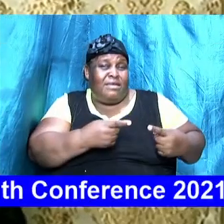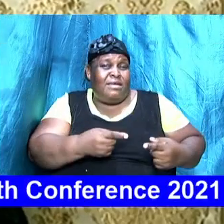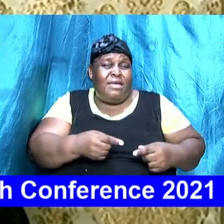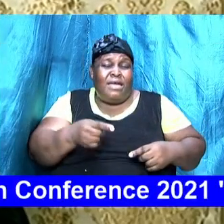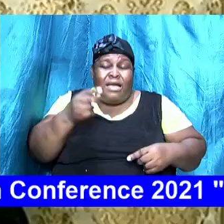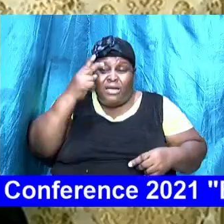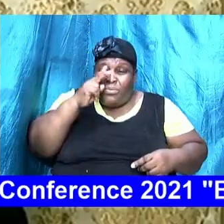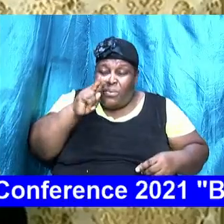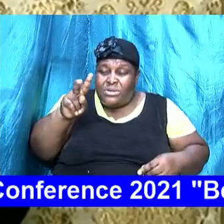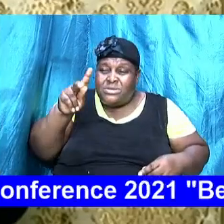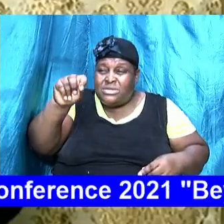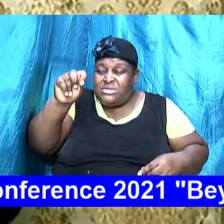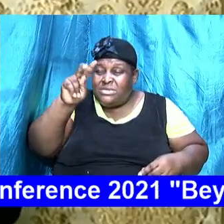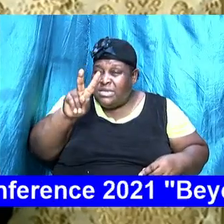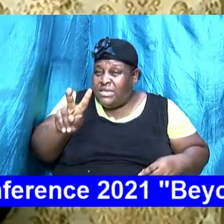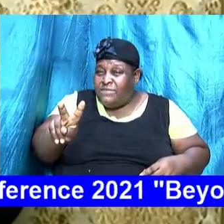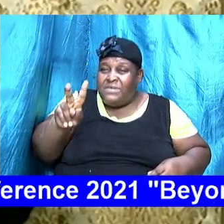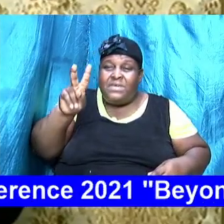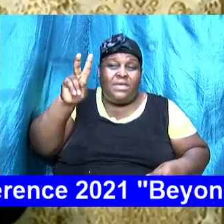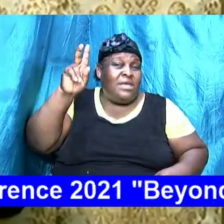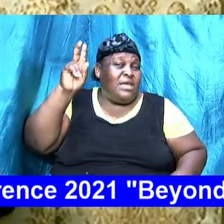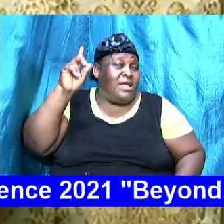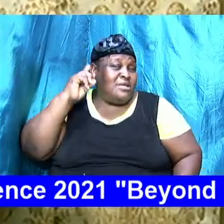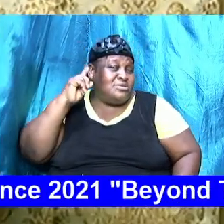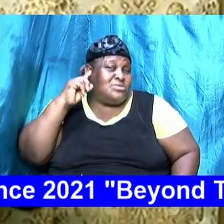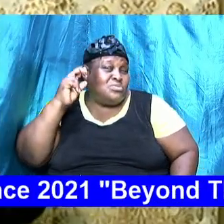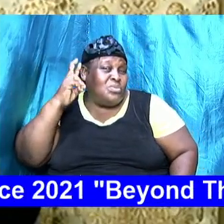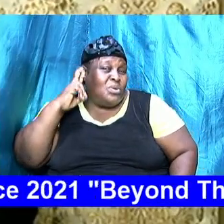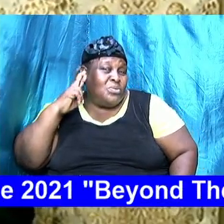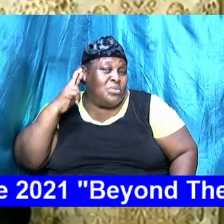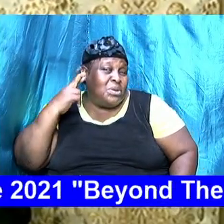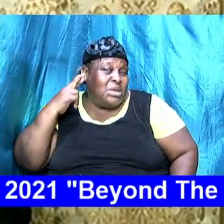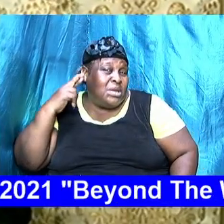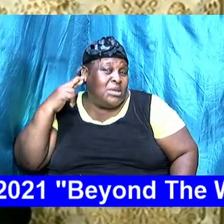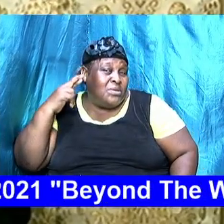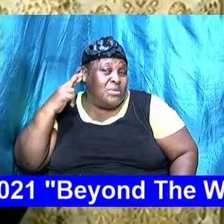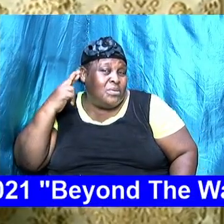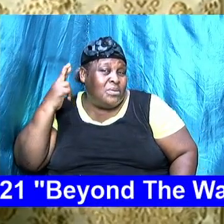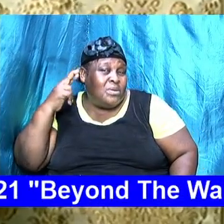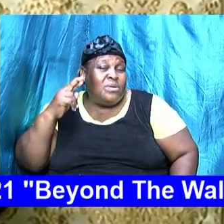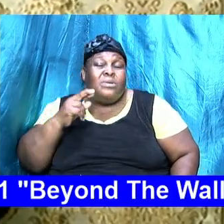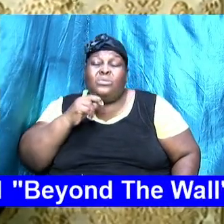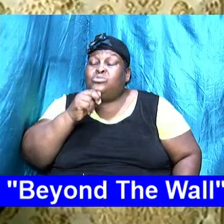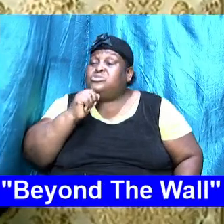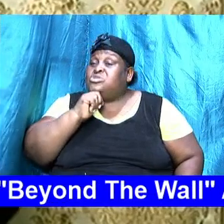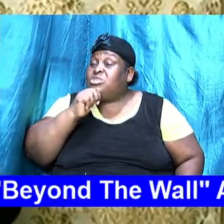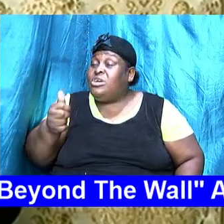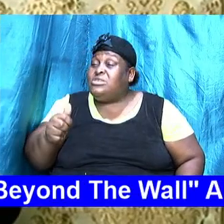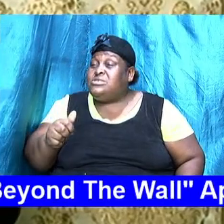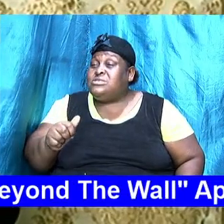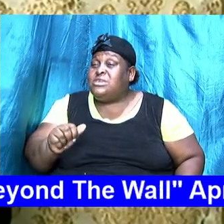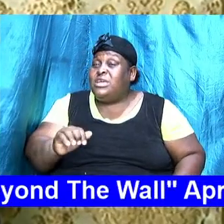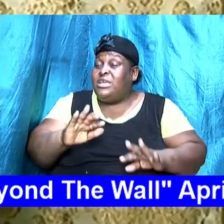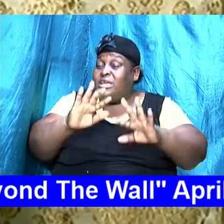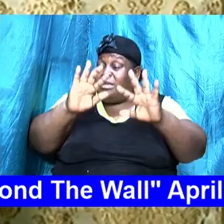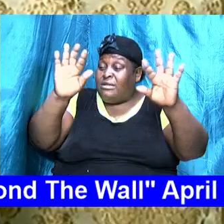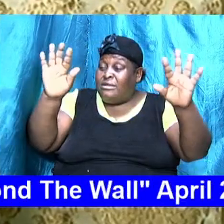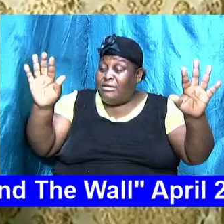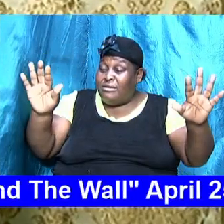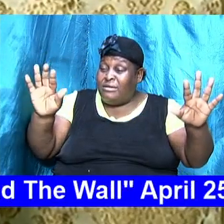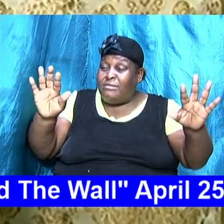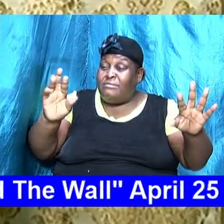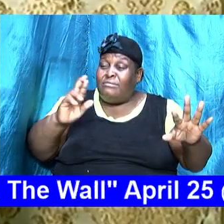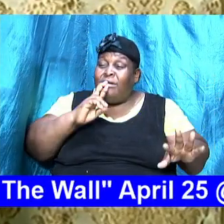to on radio and that we read in the papers. We would not. So clearly there are some things